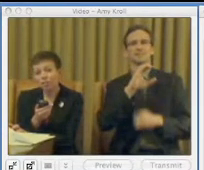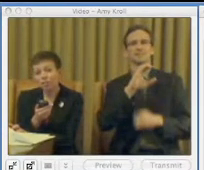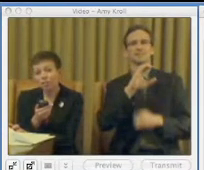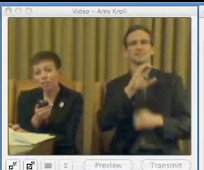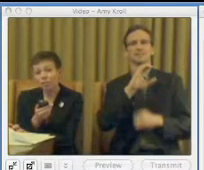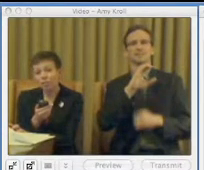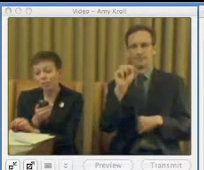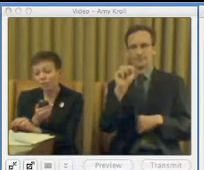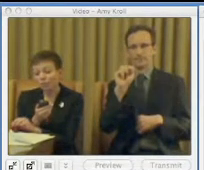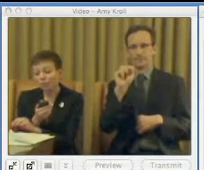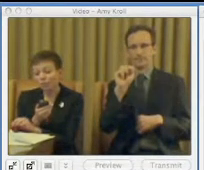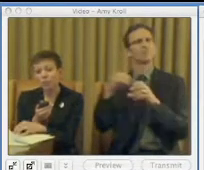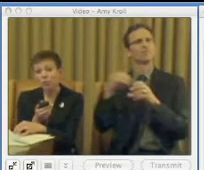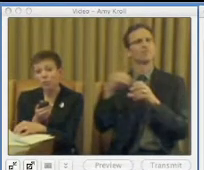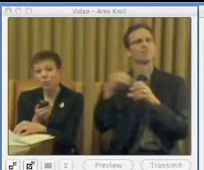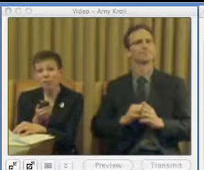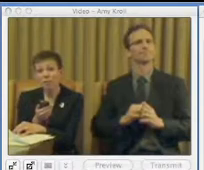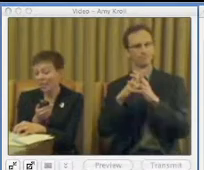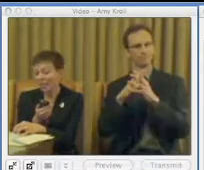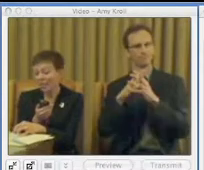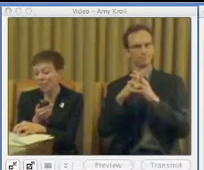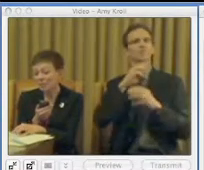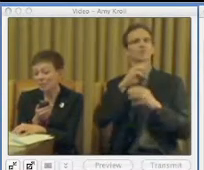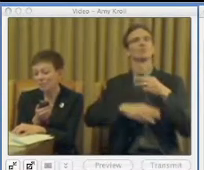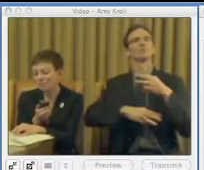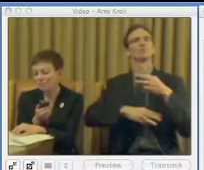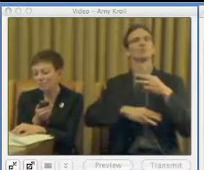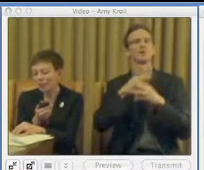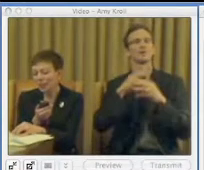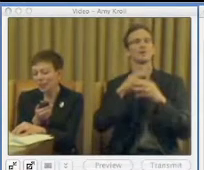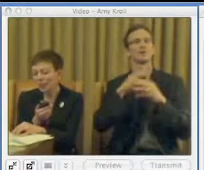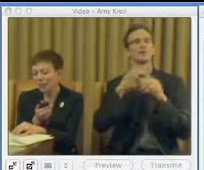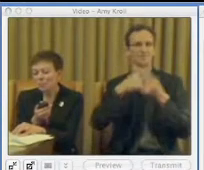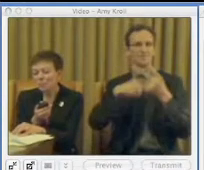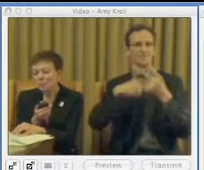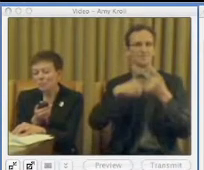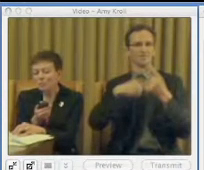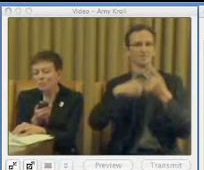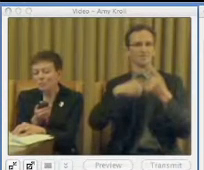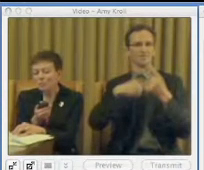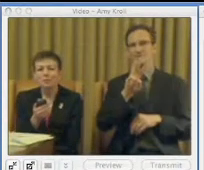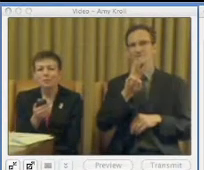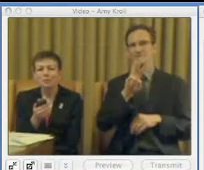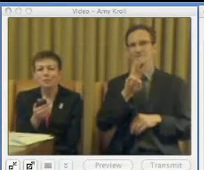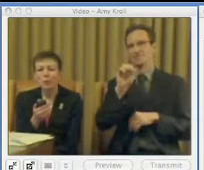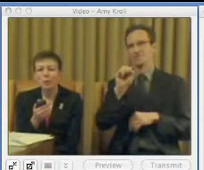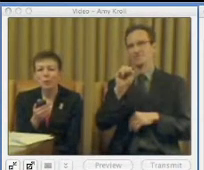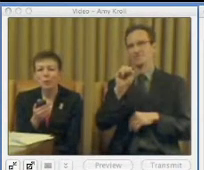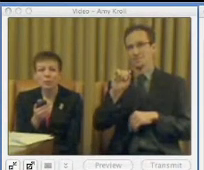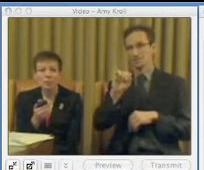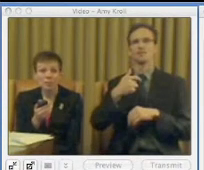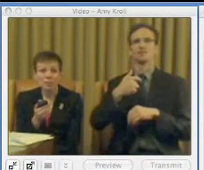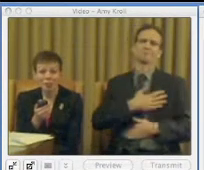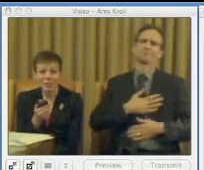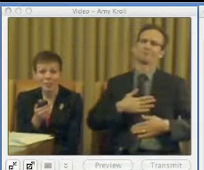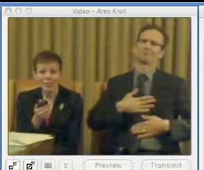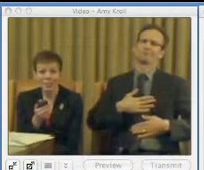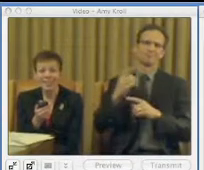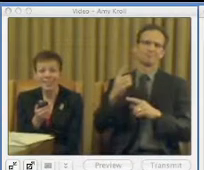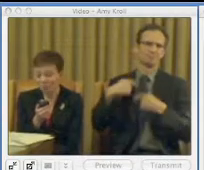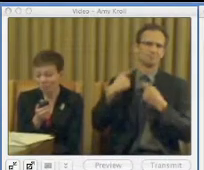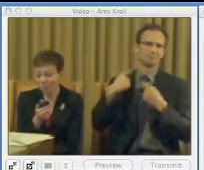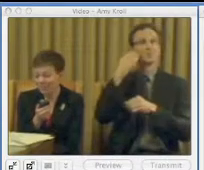She also serves on the inaugural board of the World Association of Sign Language Interpreters. It's been my pleasure to